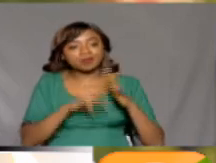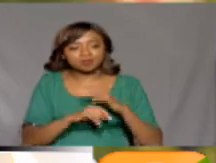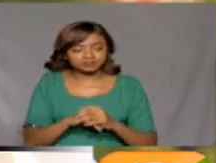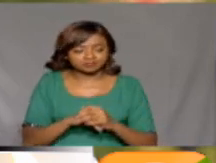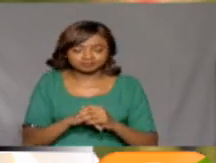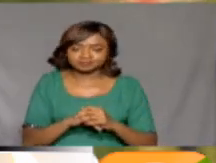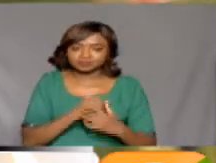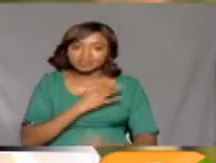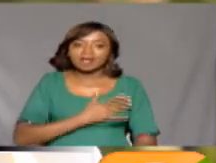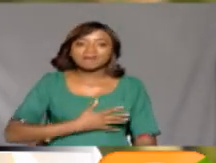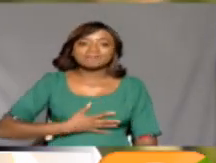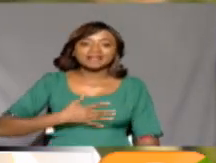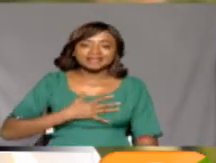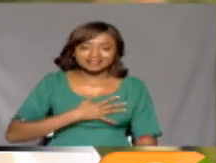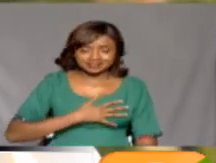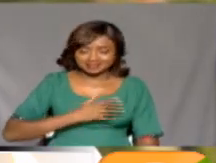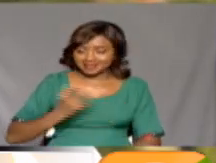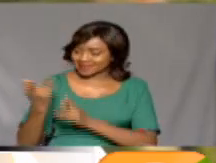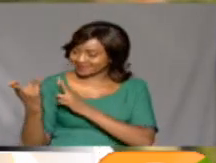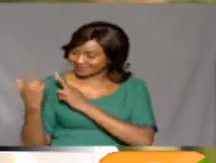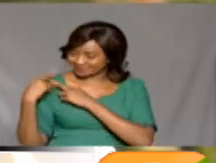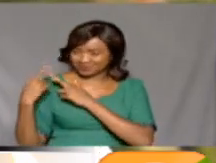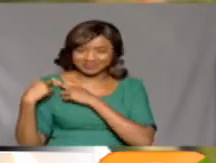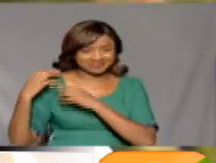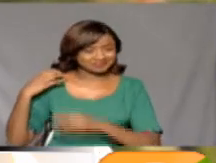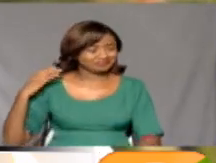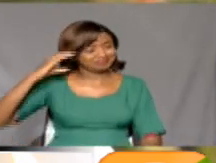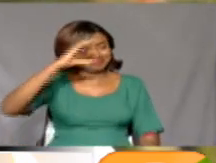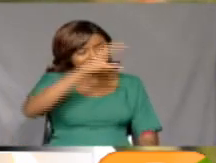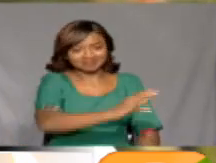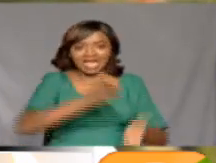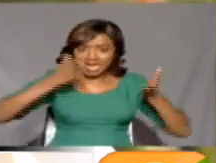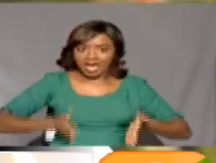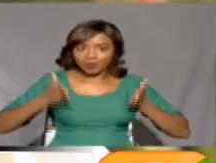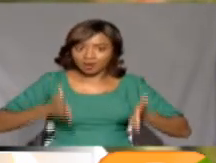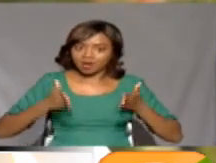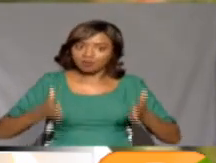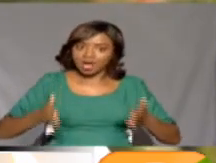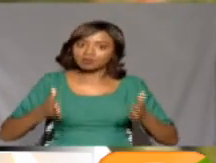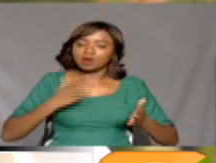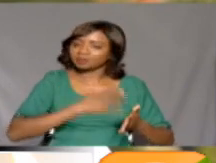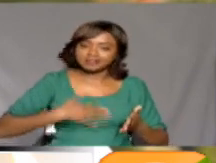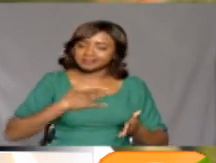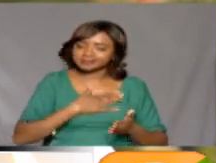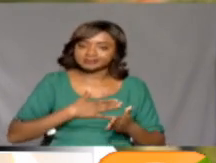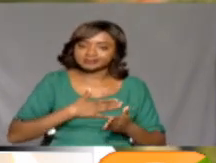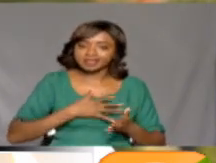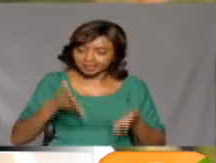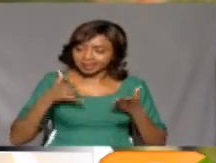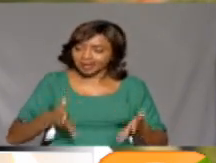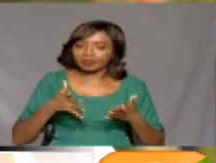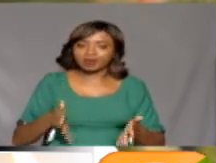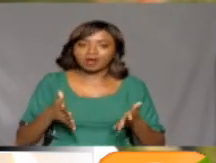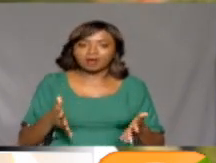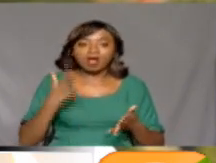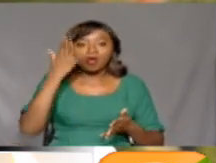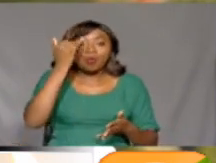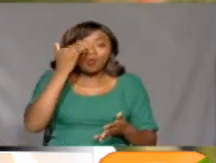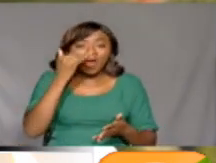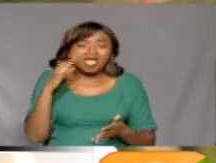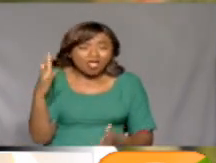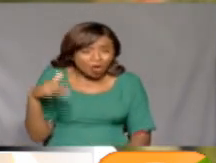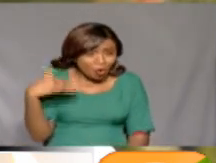be immediate. They wanted the handover immediately because there was